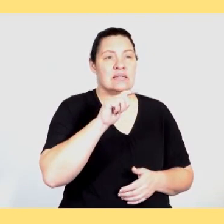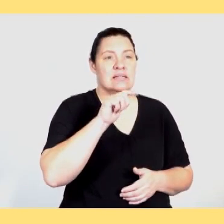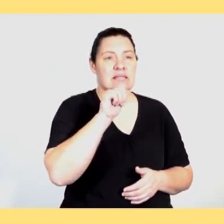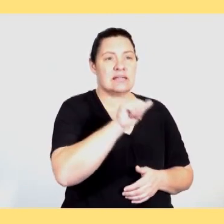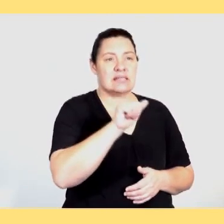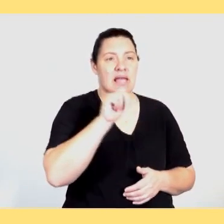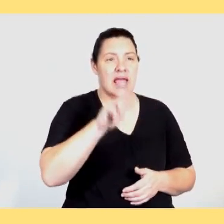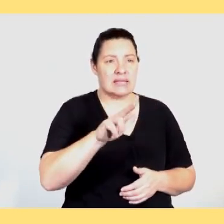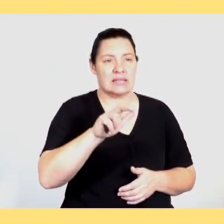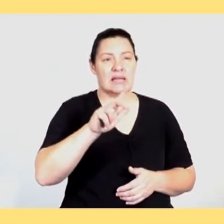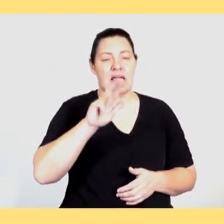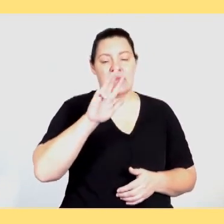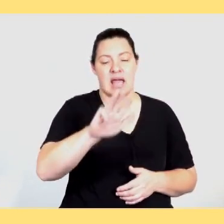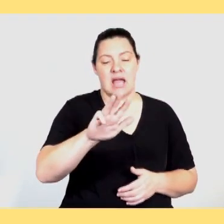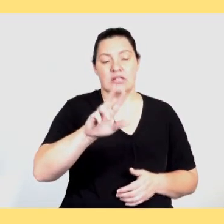68,920. Sales,